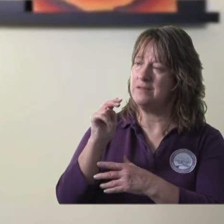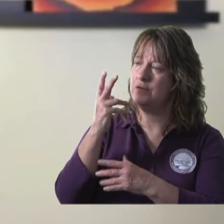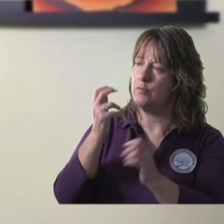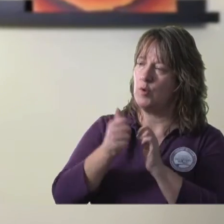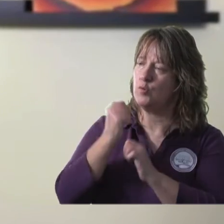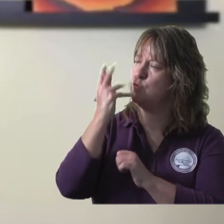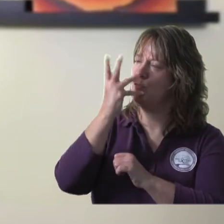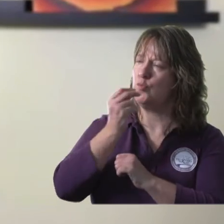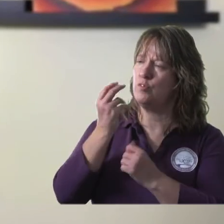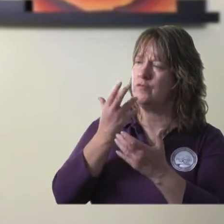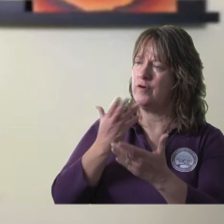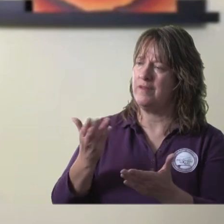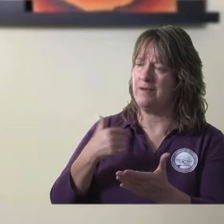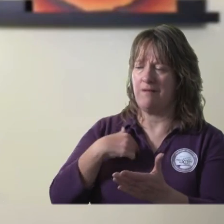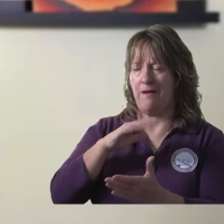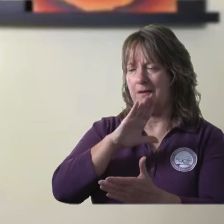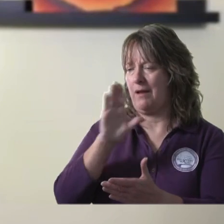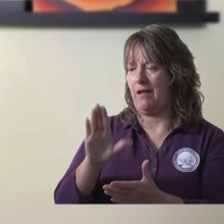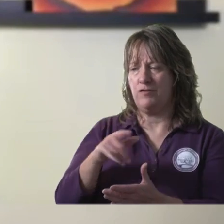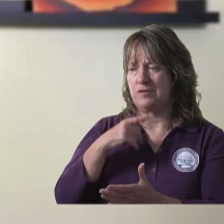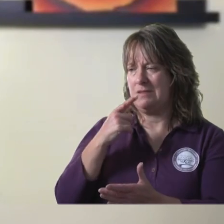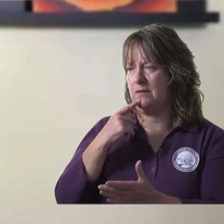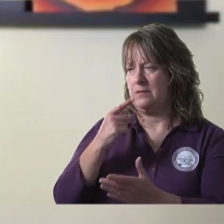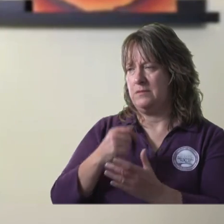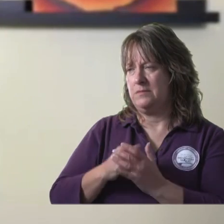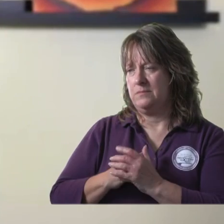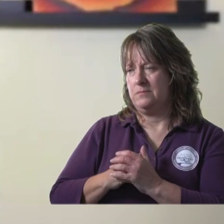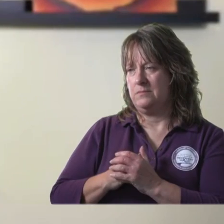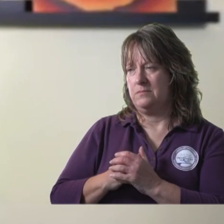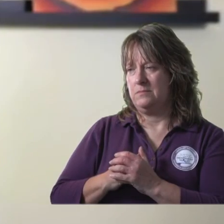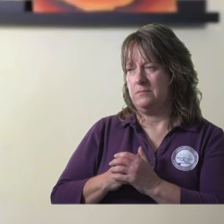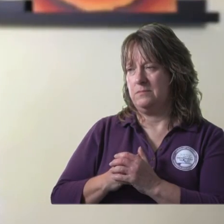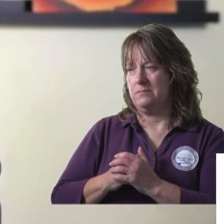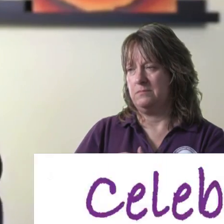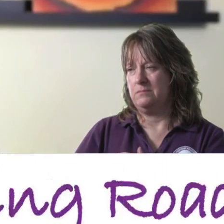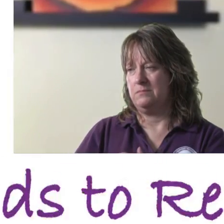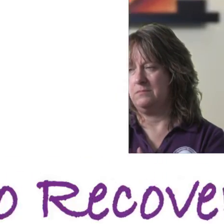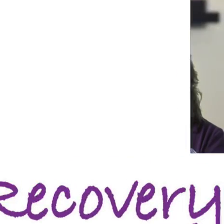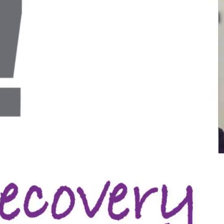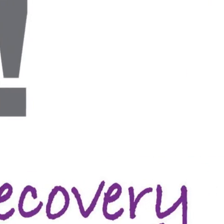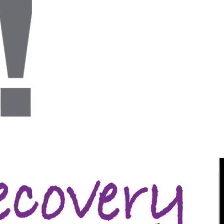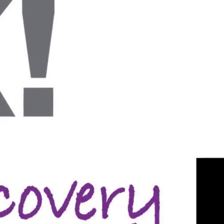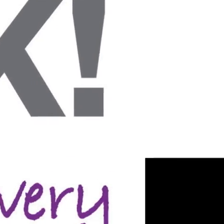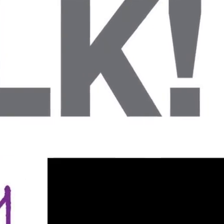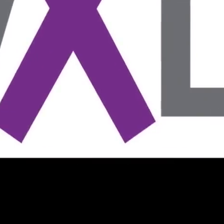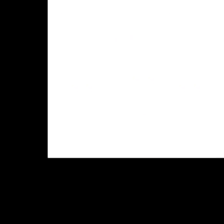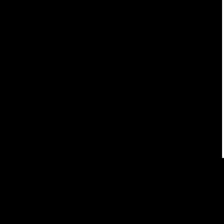I never said. Thank you.